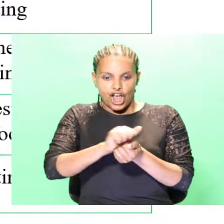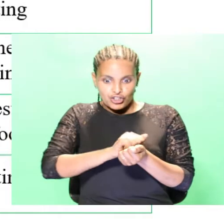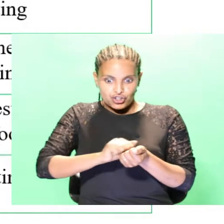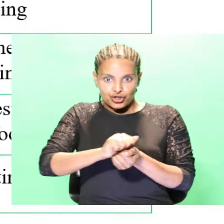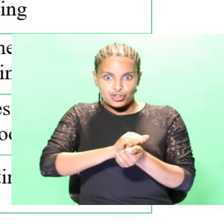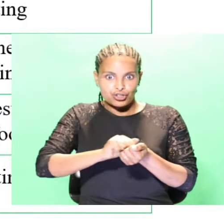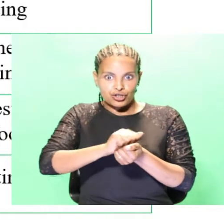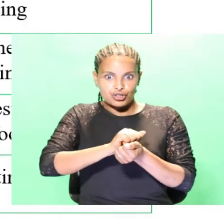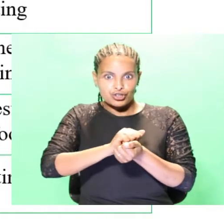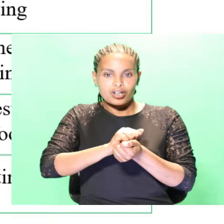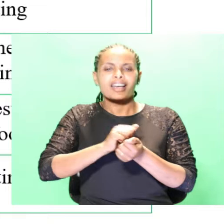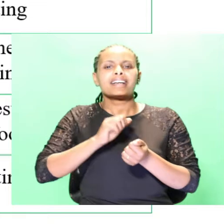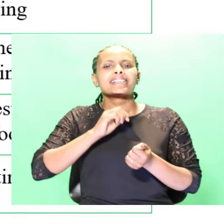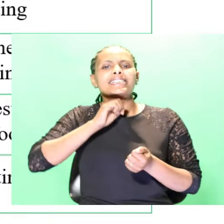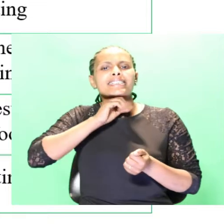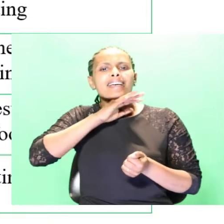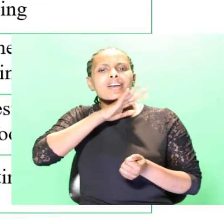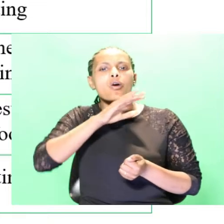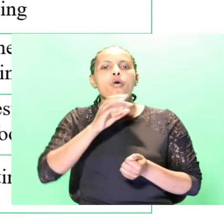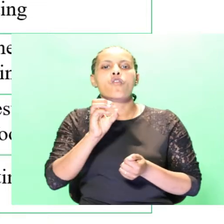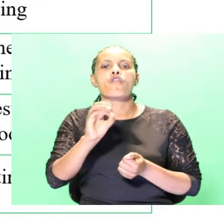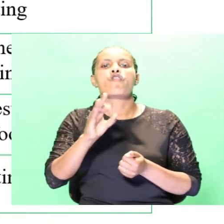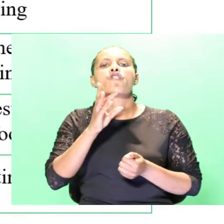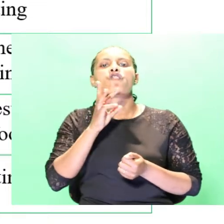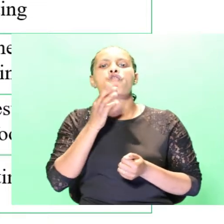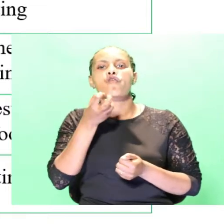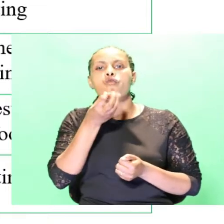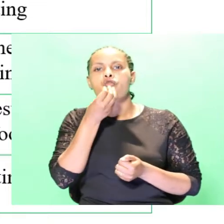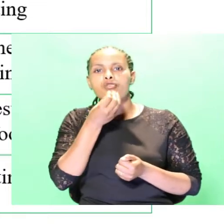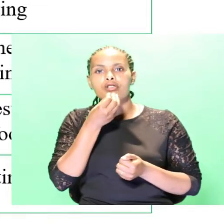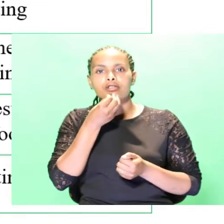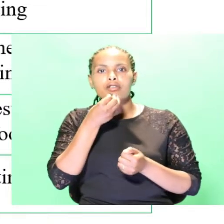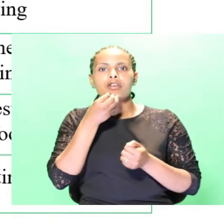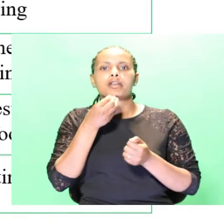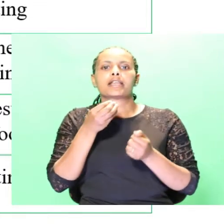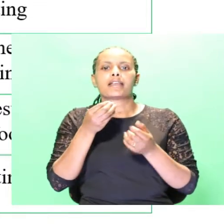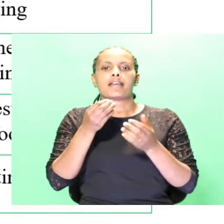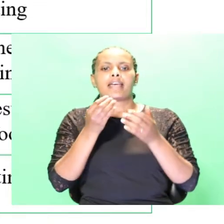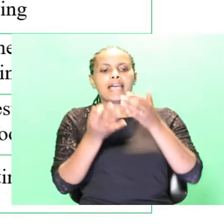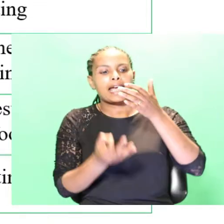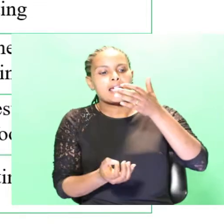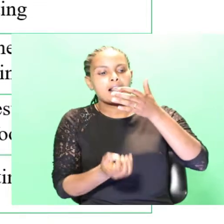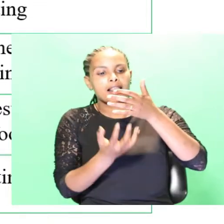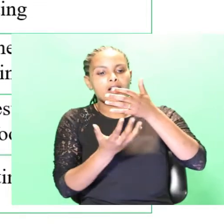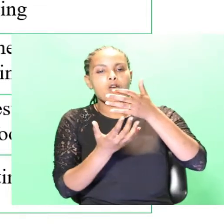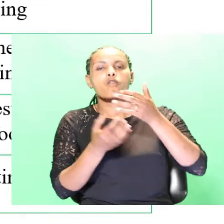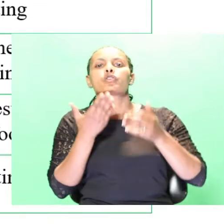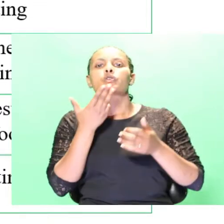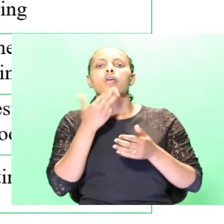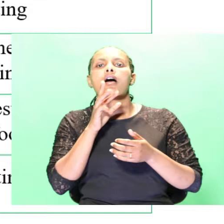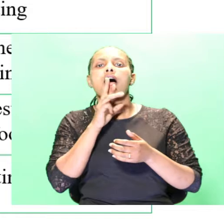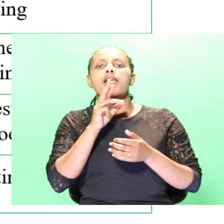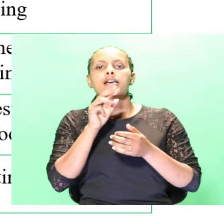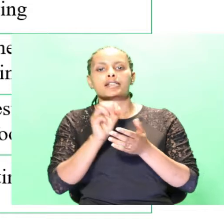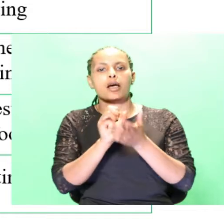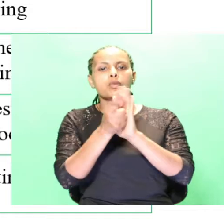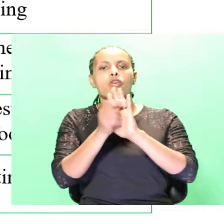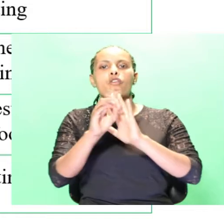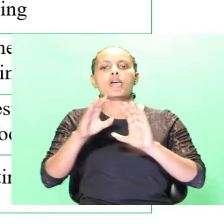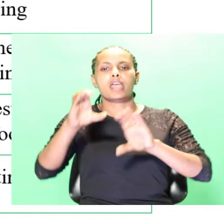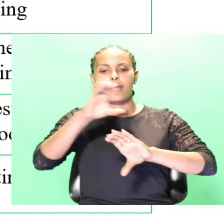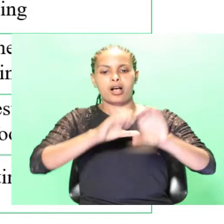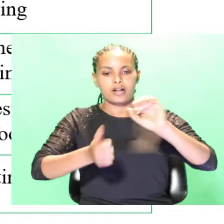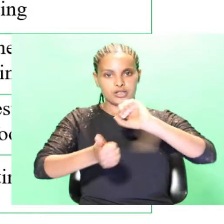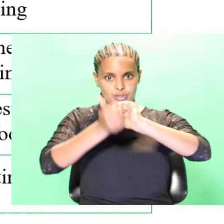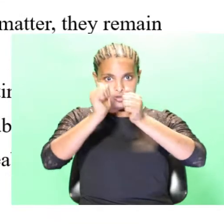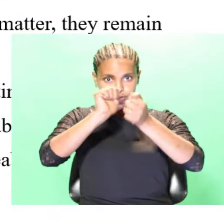digestion, decaying of food, and heating of sugar are examples of chemical